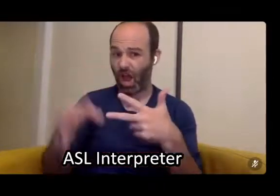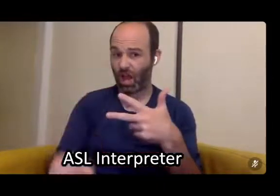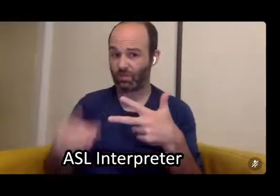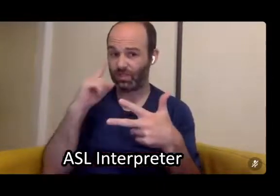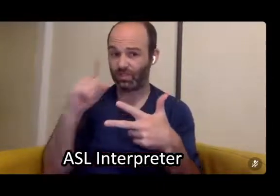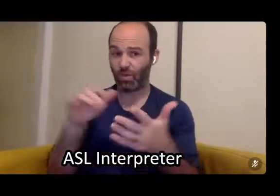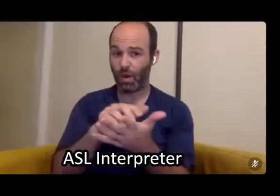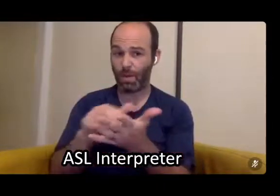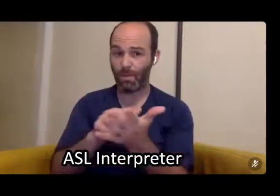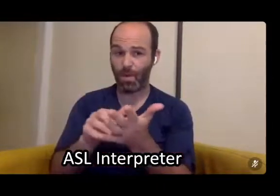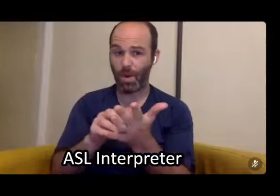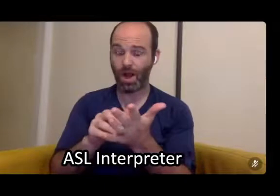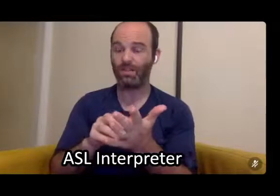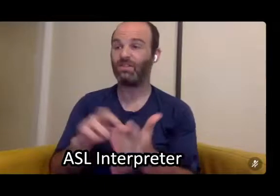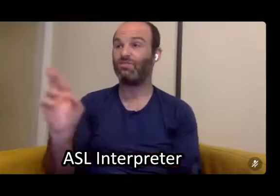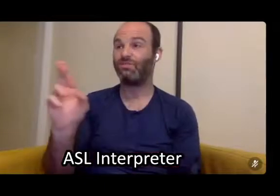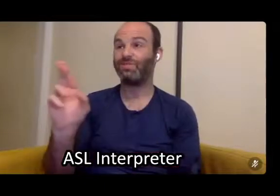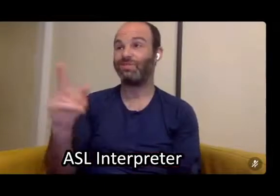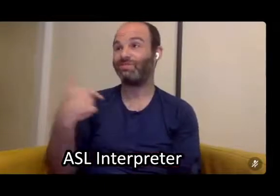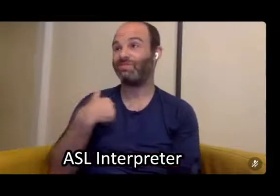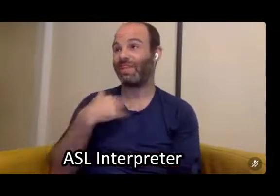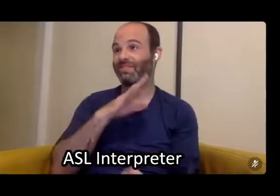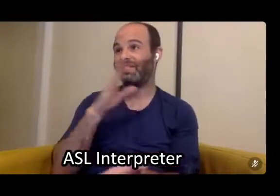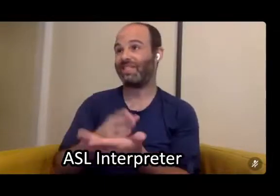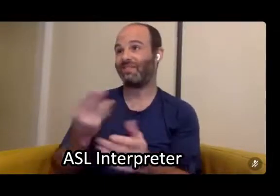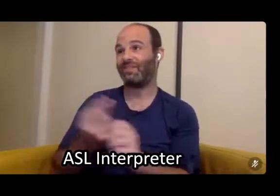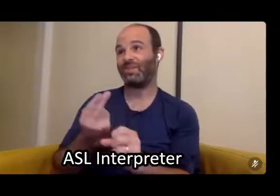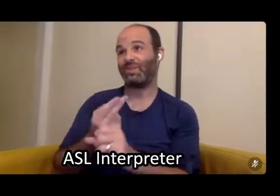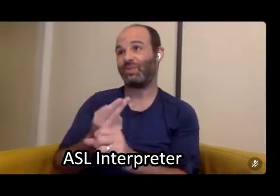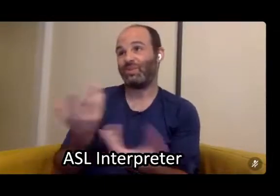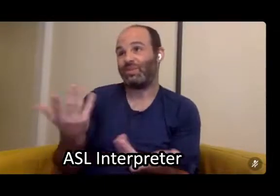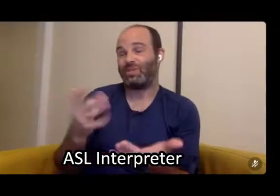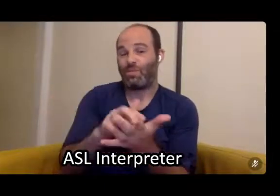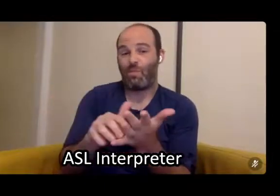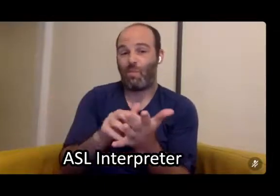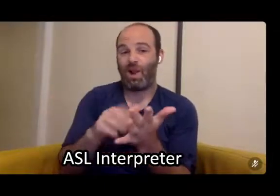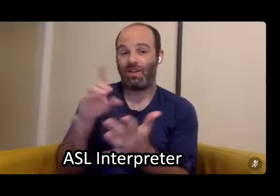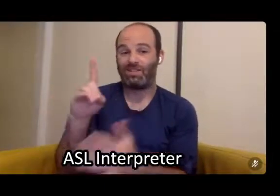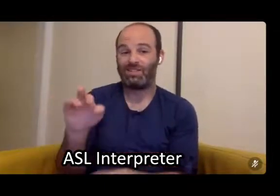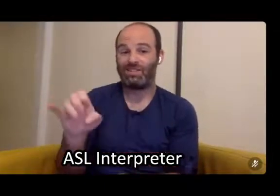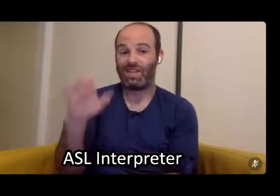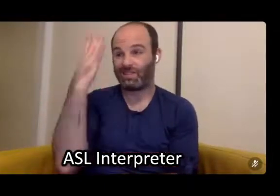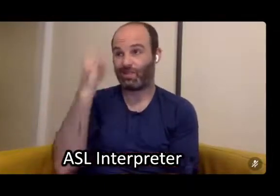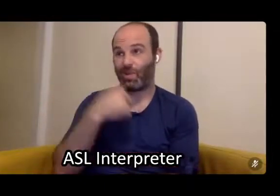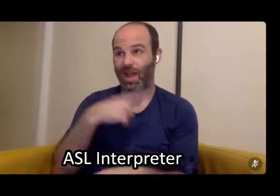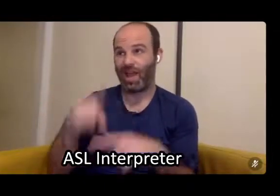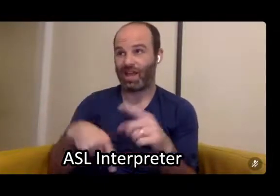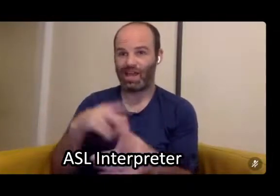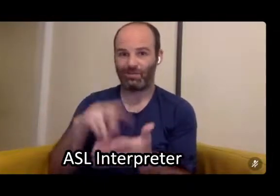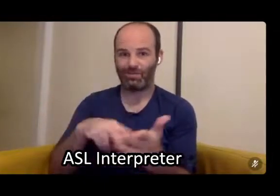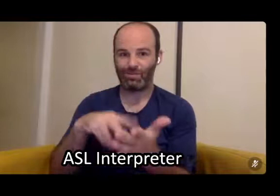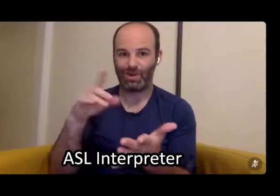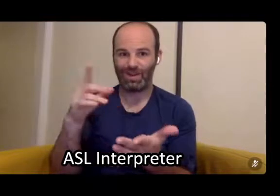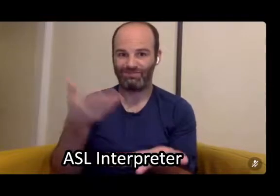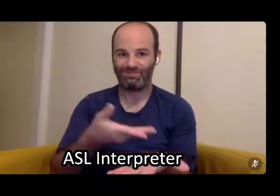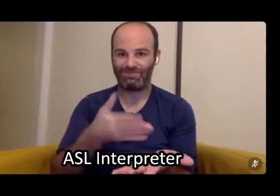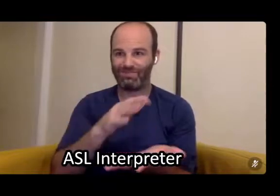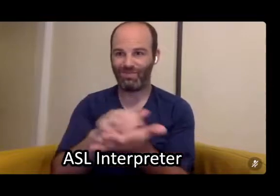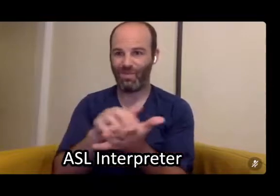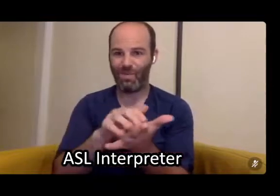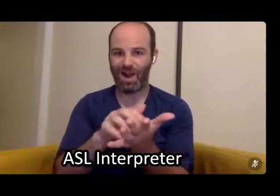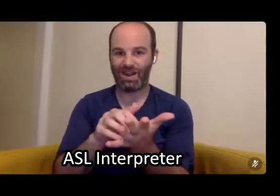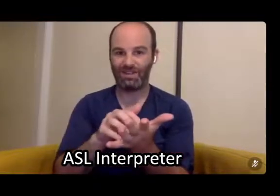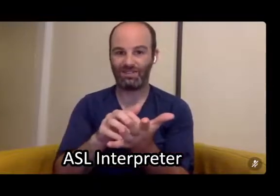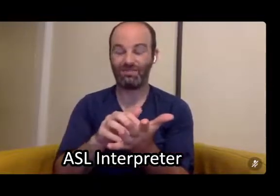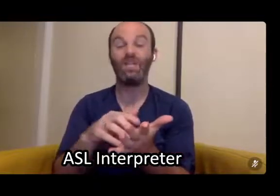Braille, I've never used them. I've heard people using them, and they sound like they'd be a lot of